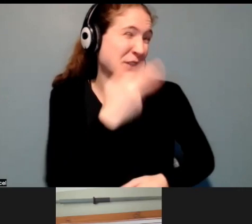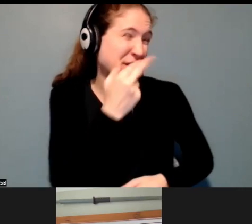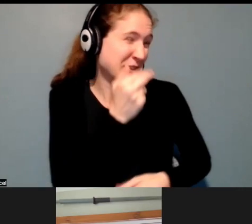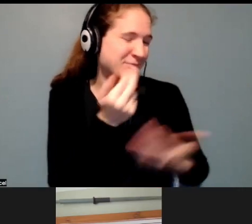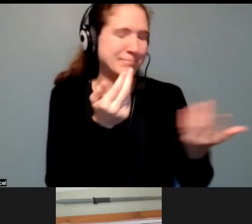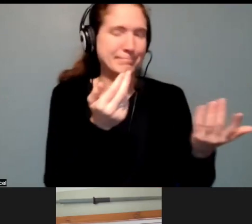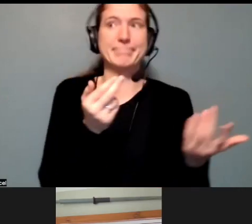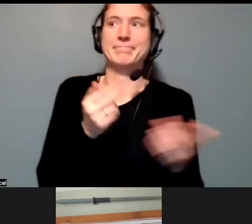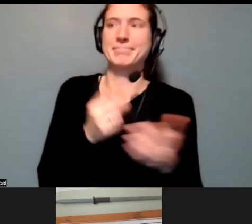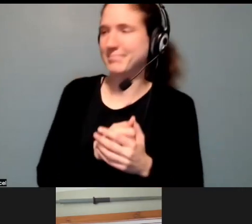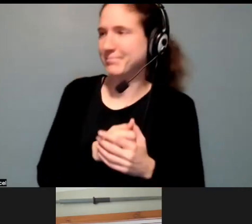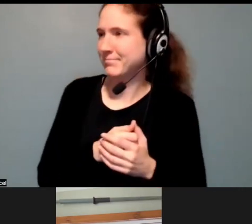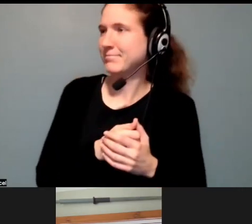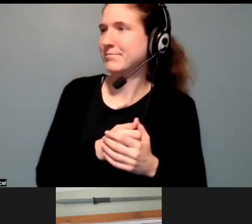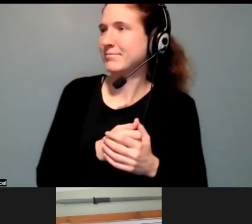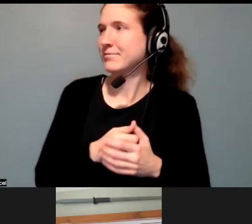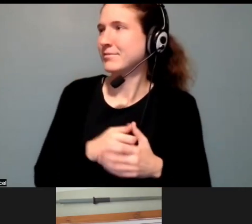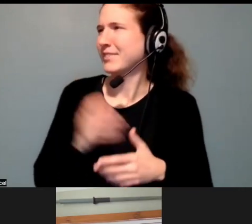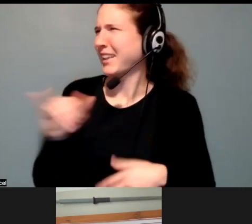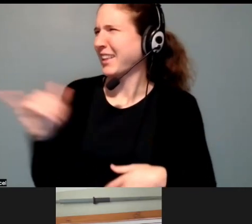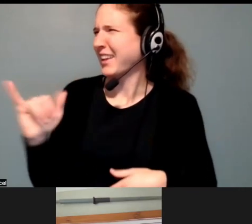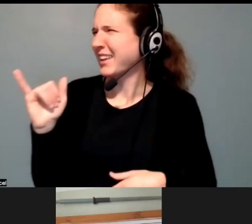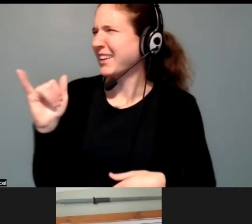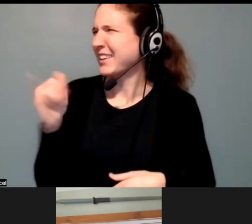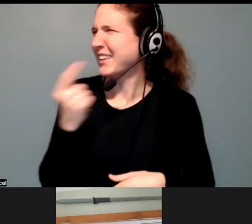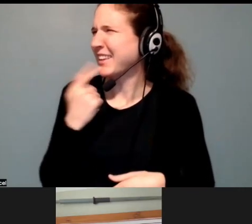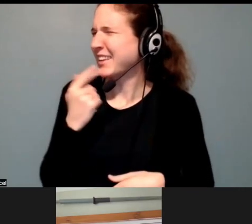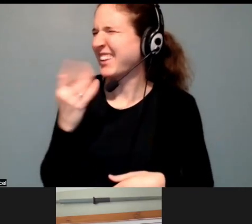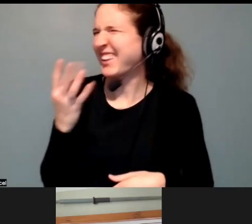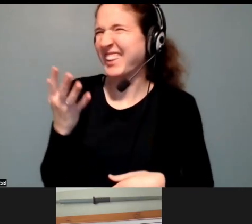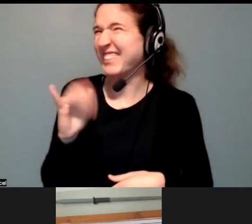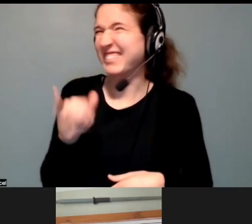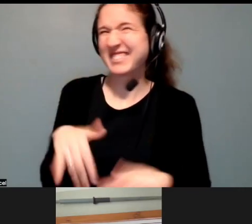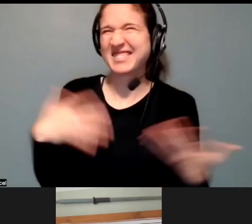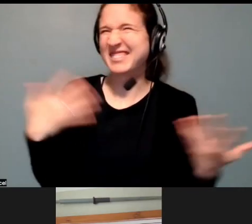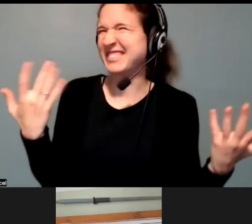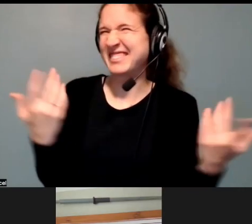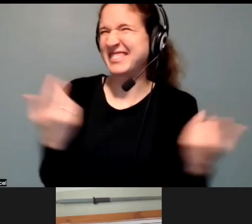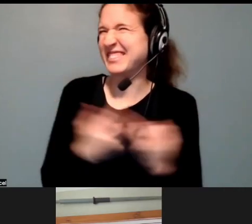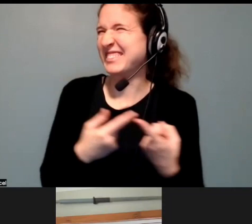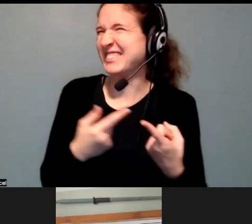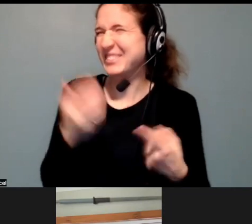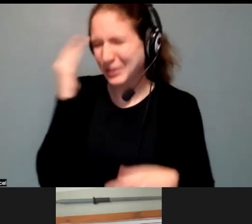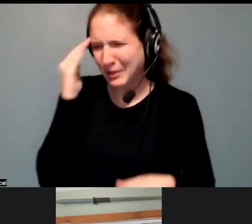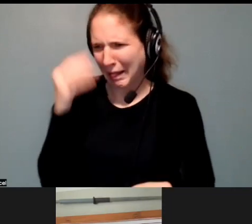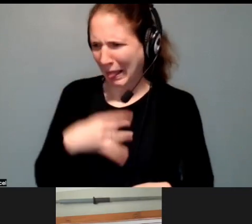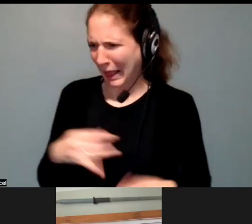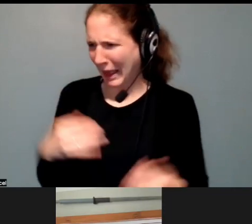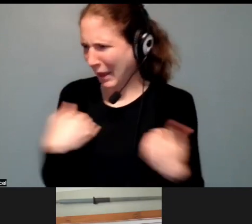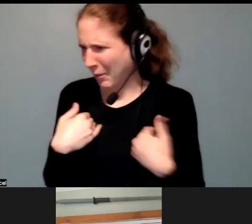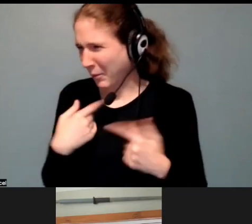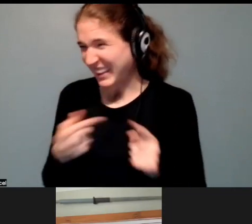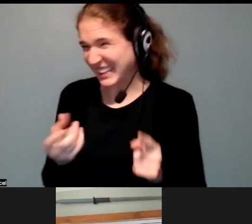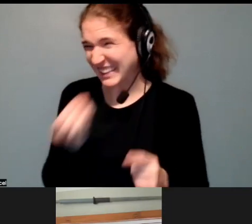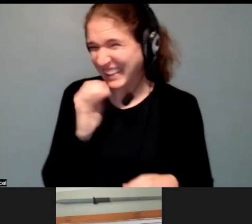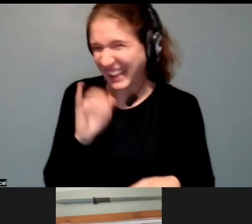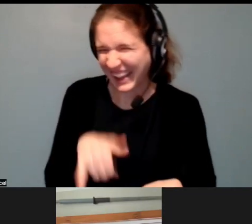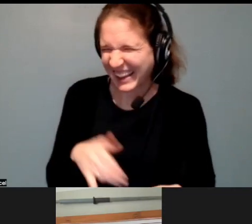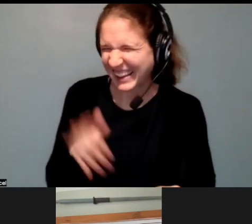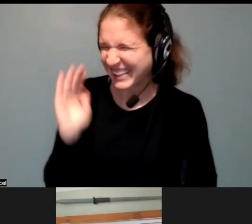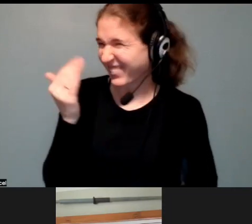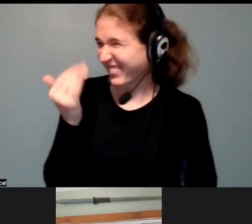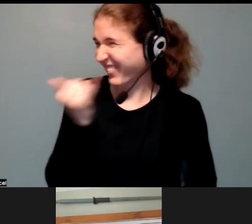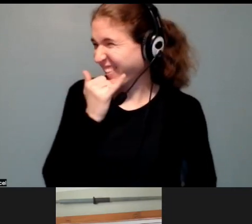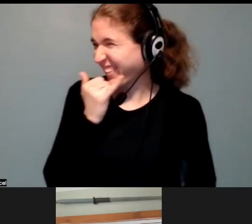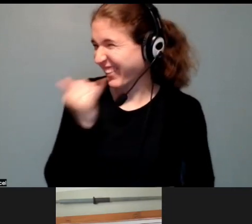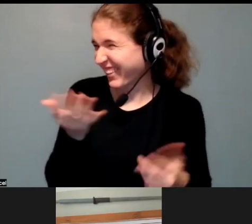That's like saying, uh, it's just eating something that you like is just like wrong. It's